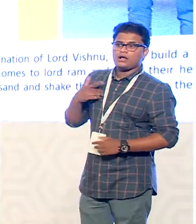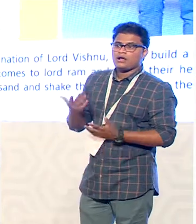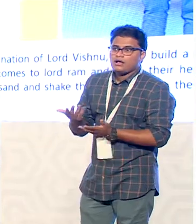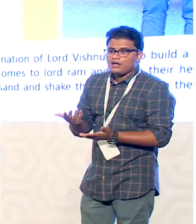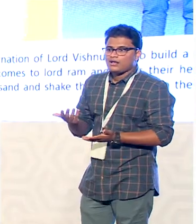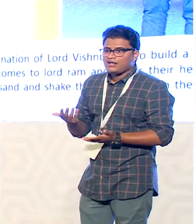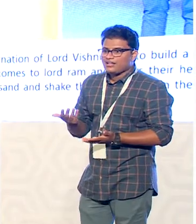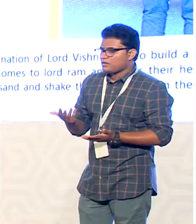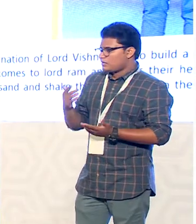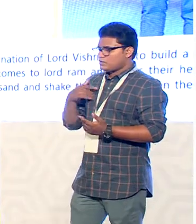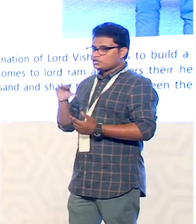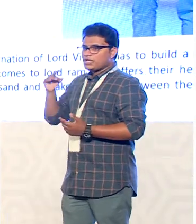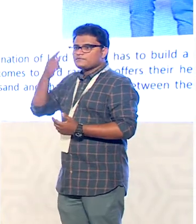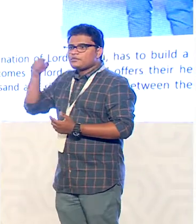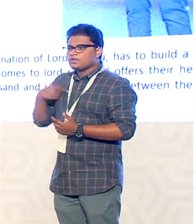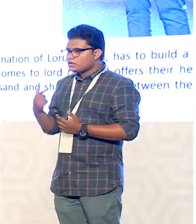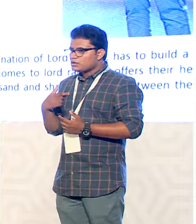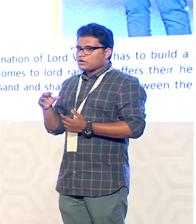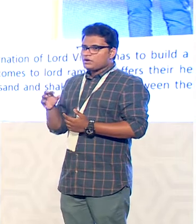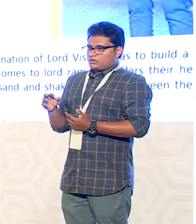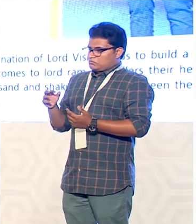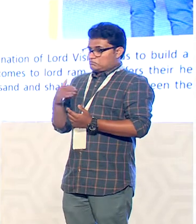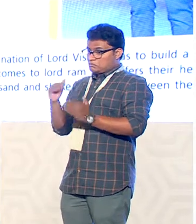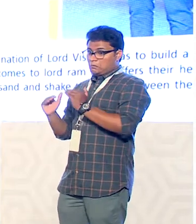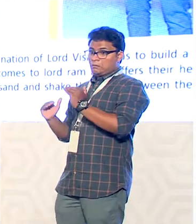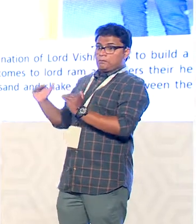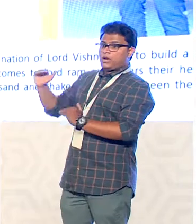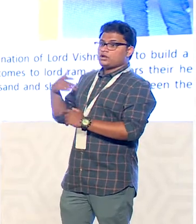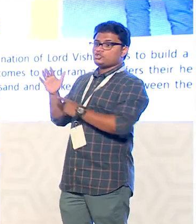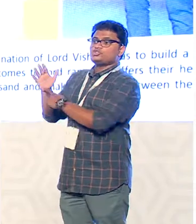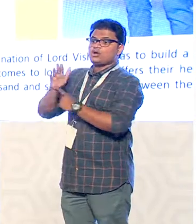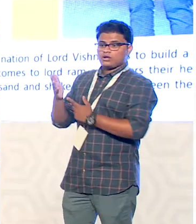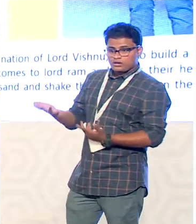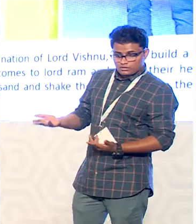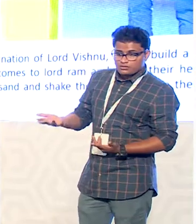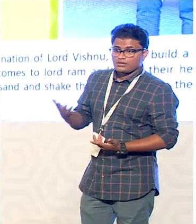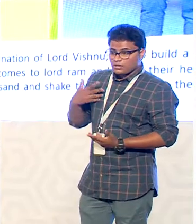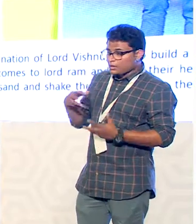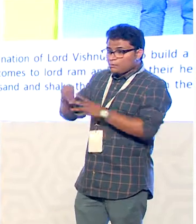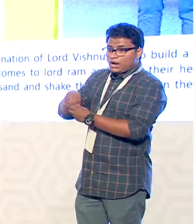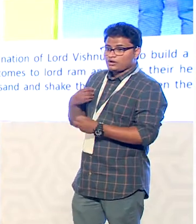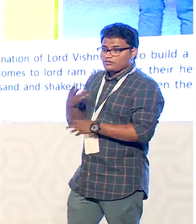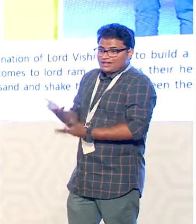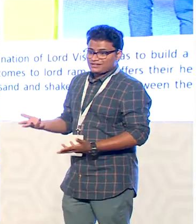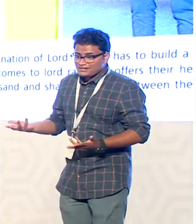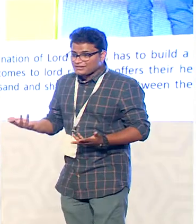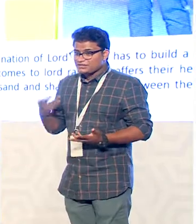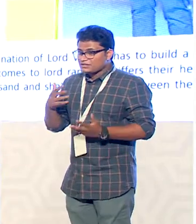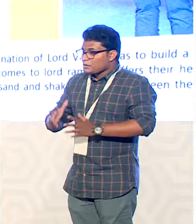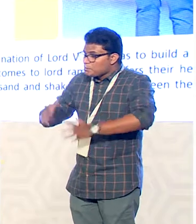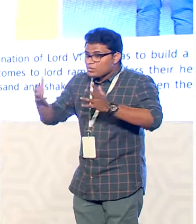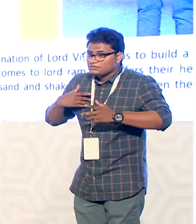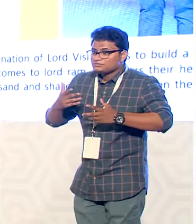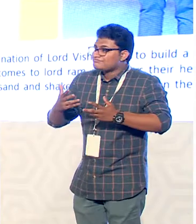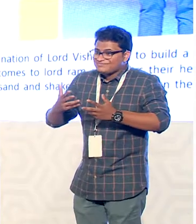it's a chance, it's an opportunity, it's an entry point to be part of something that is much larger